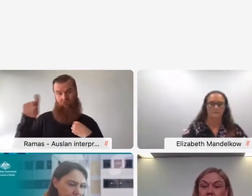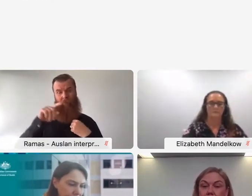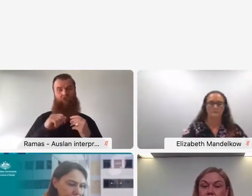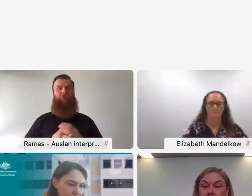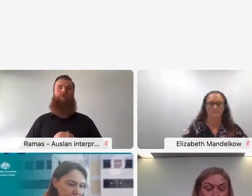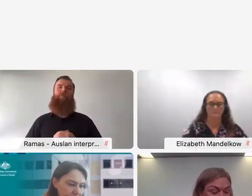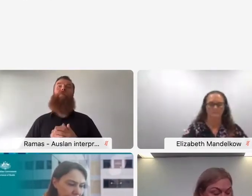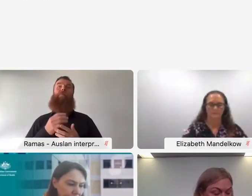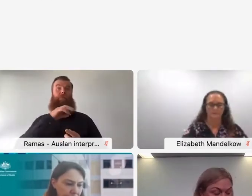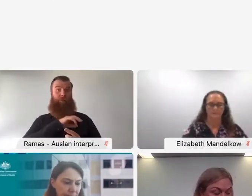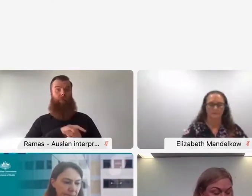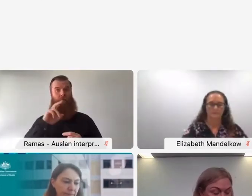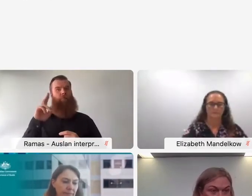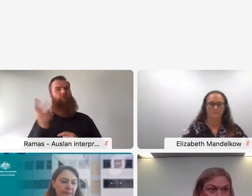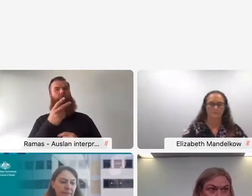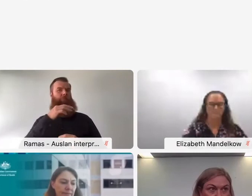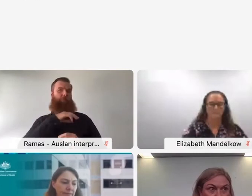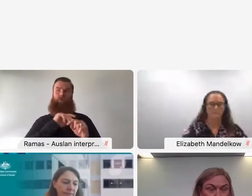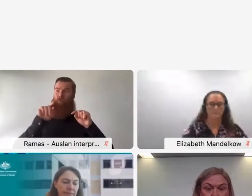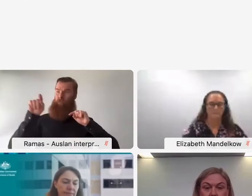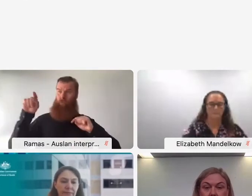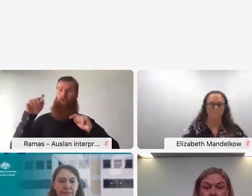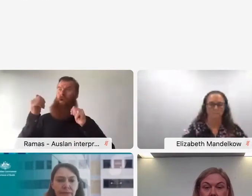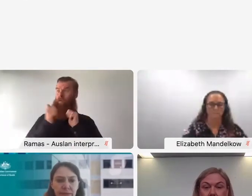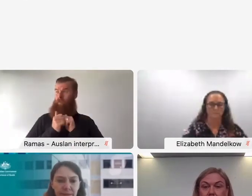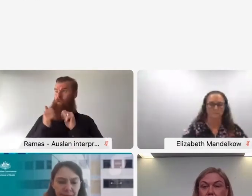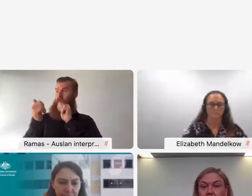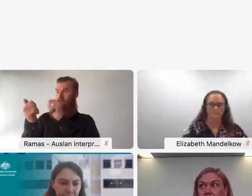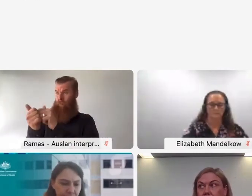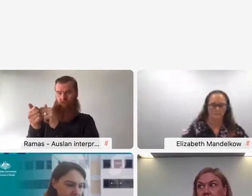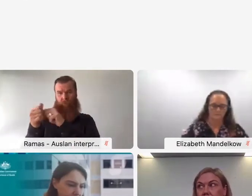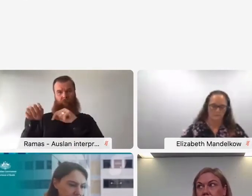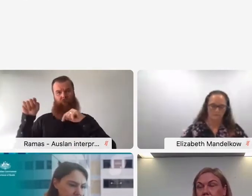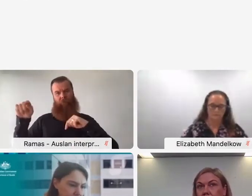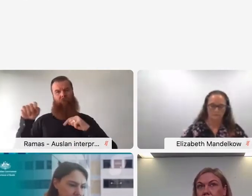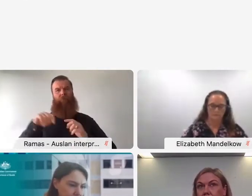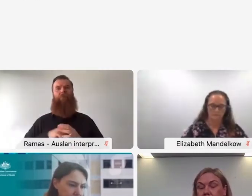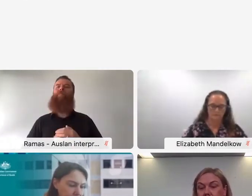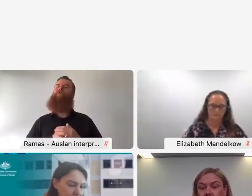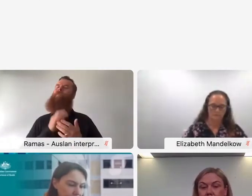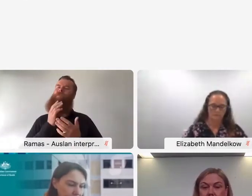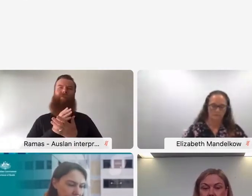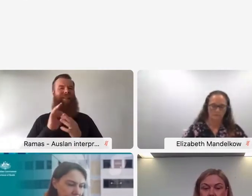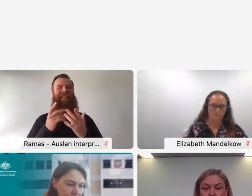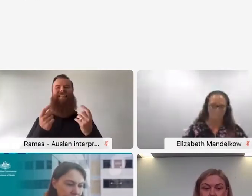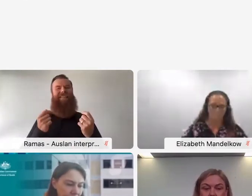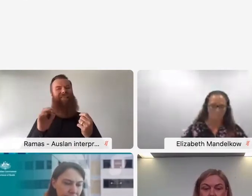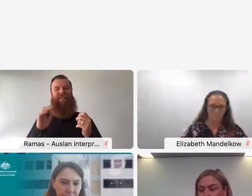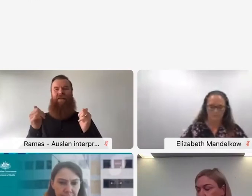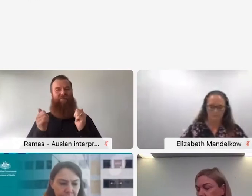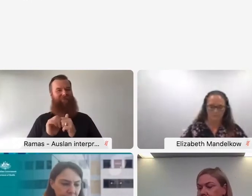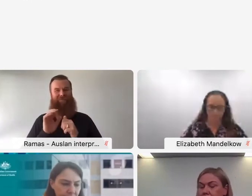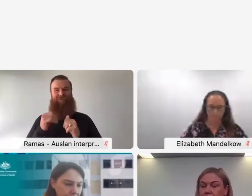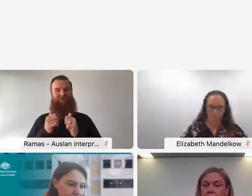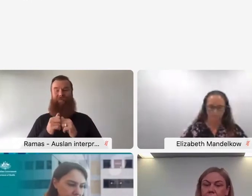those types of agreements, and they're not easy agreements to get put in place, is that the whole point of